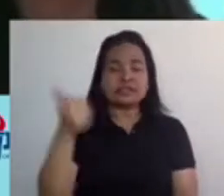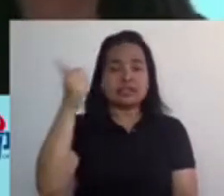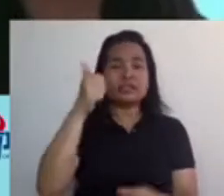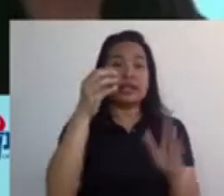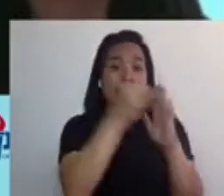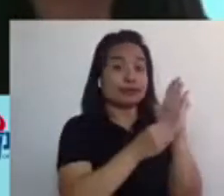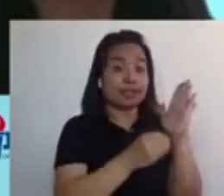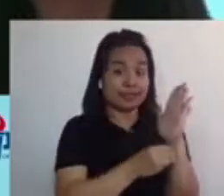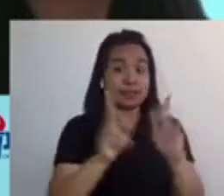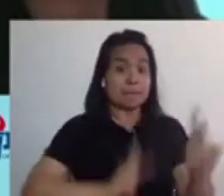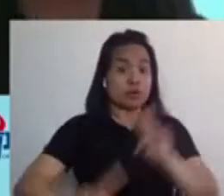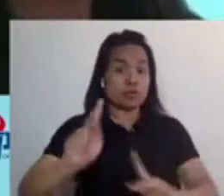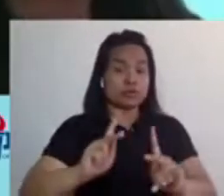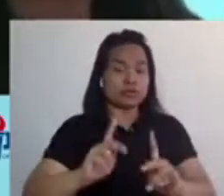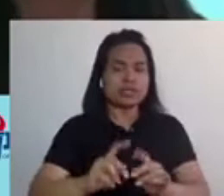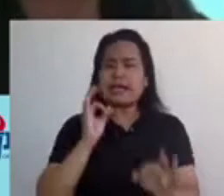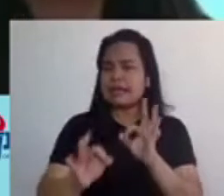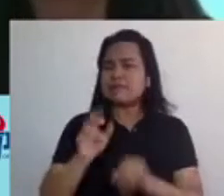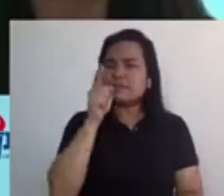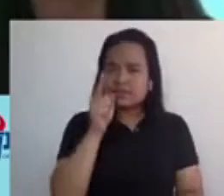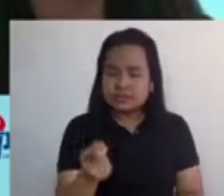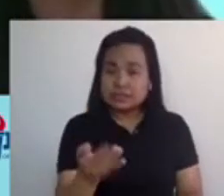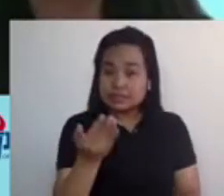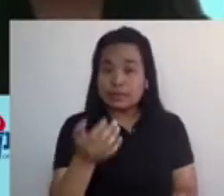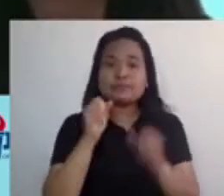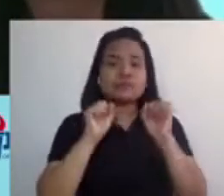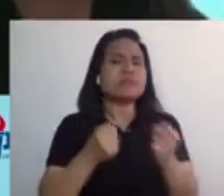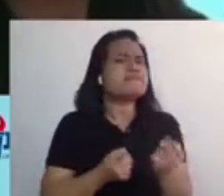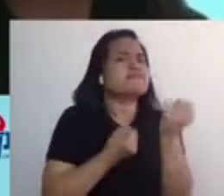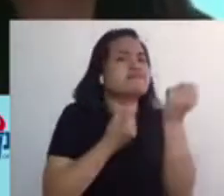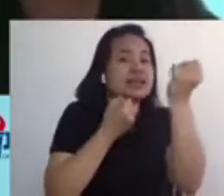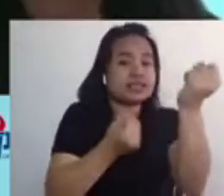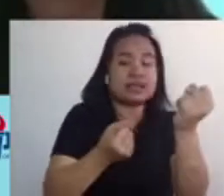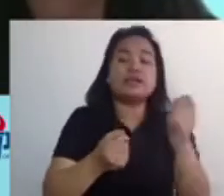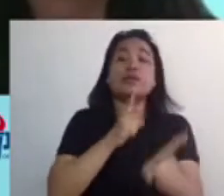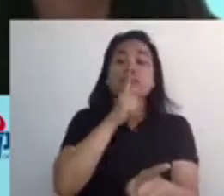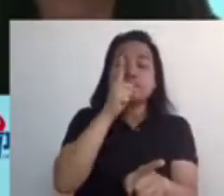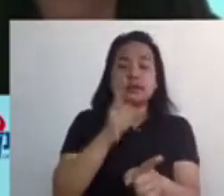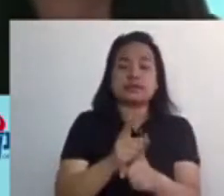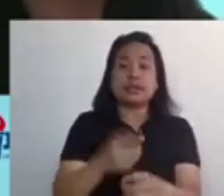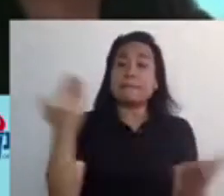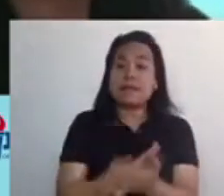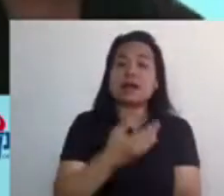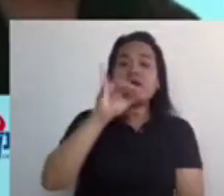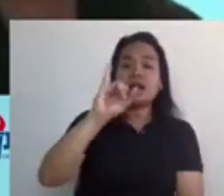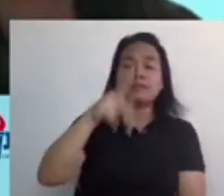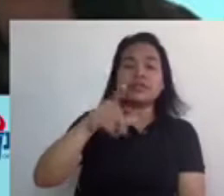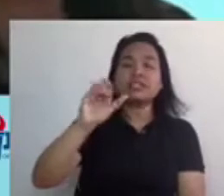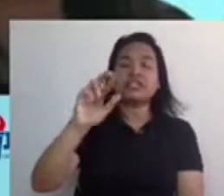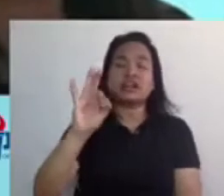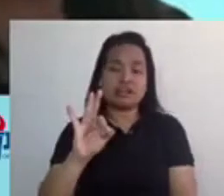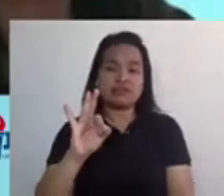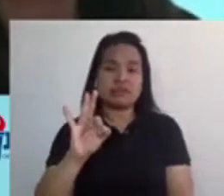to submit your updated IPCRF development plan from phase 2, then that is an outstanding